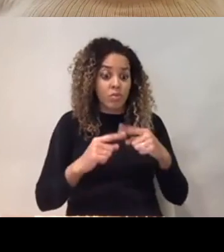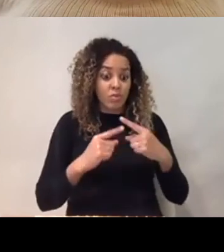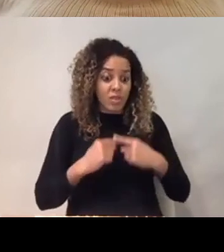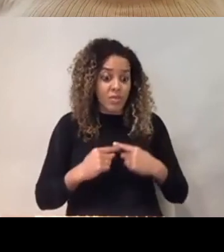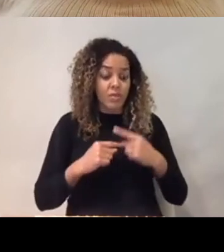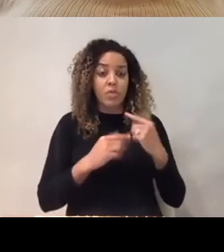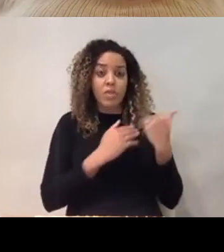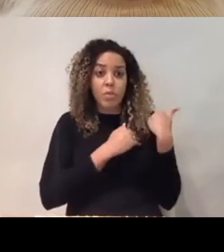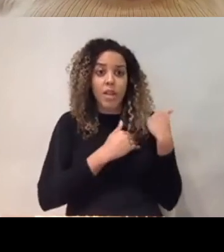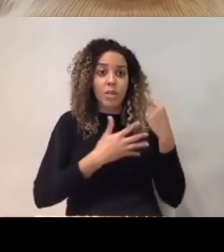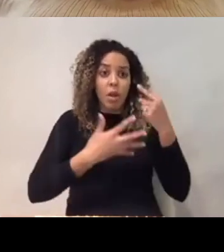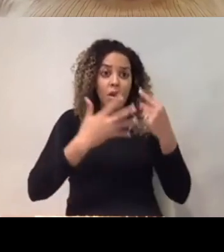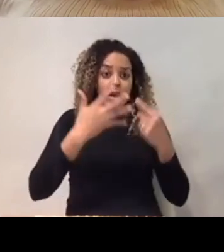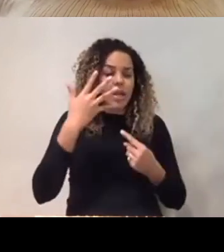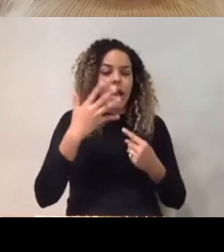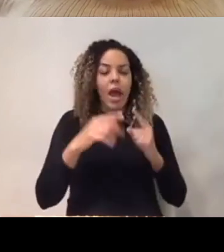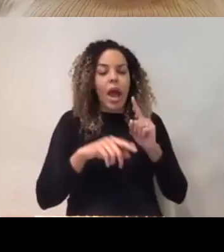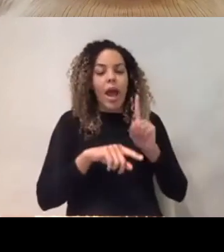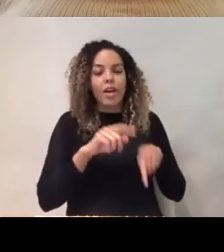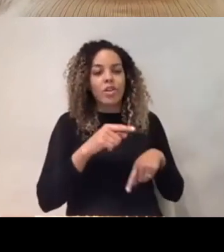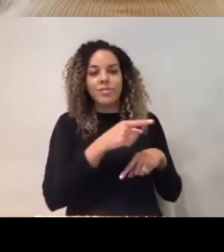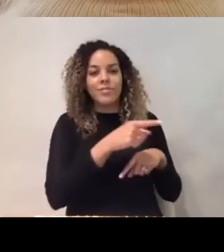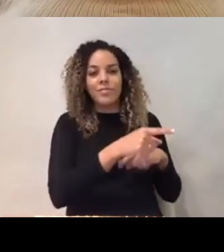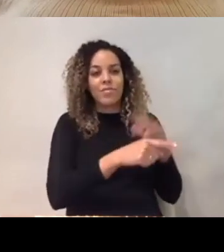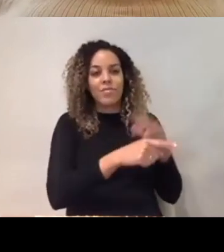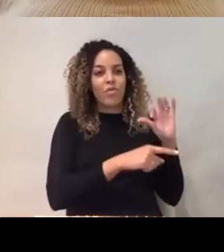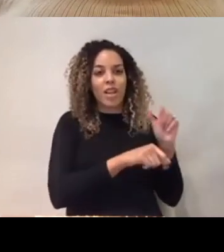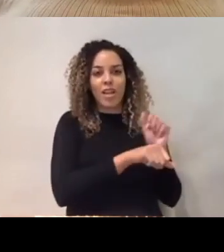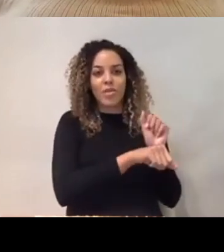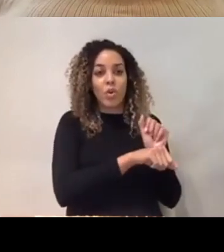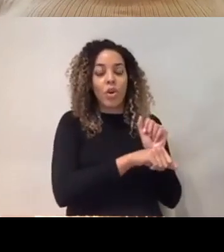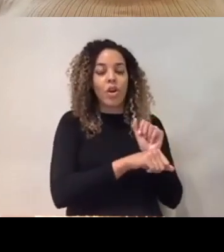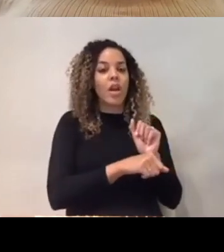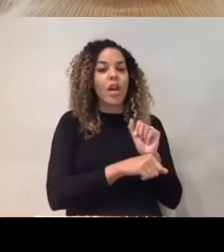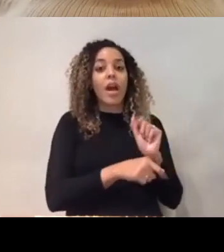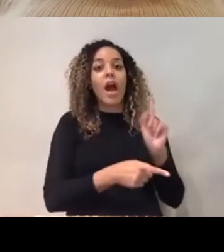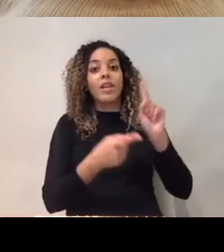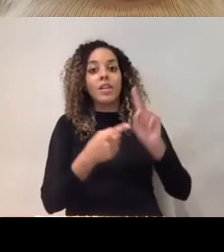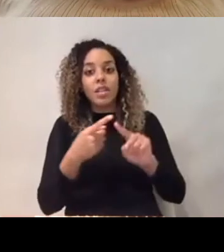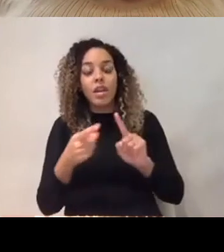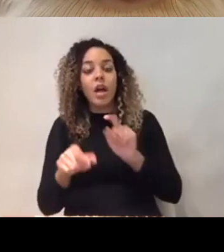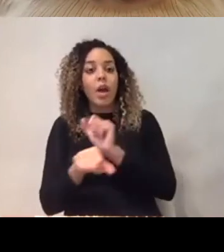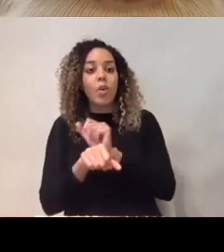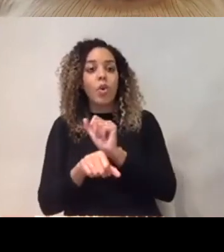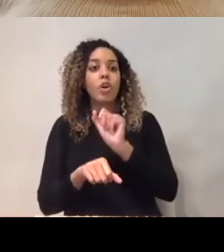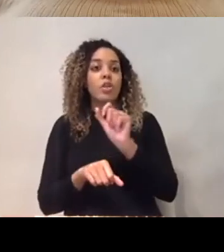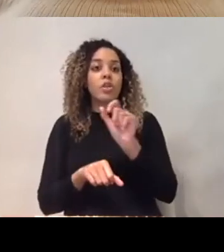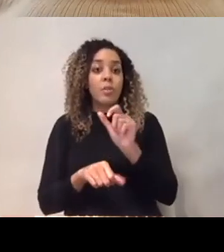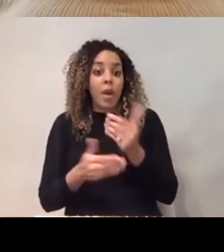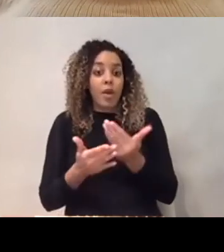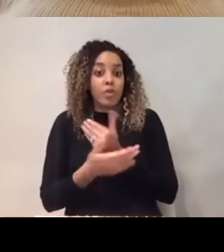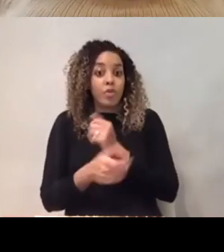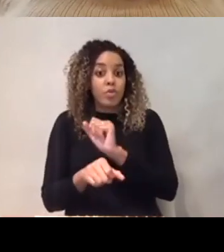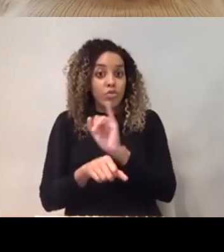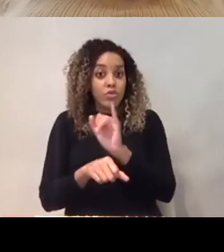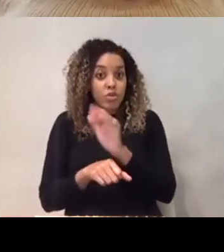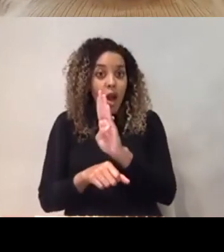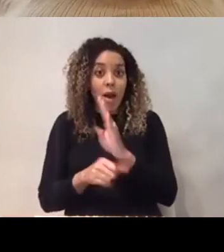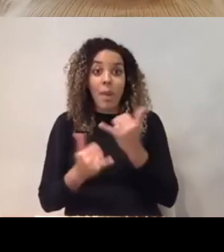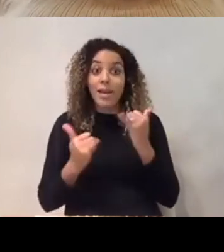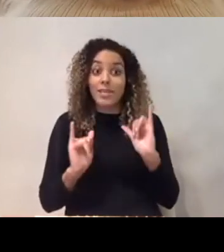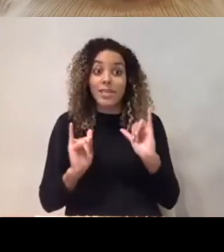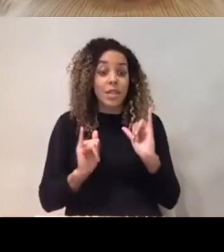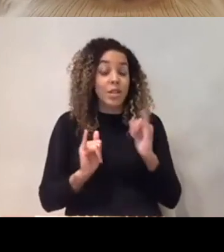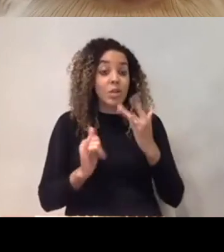still up until I got my job at IndieWire, I was still living paycheck to paycheck, with my family